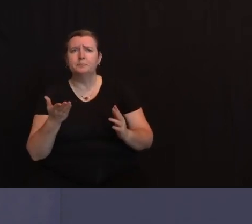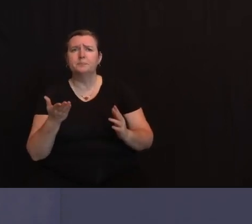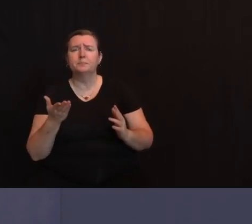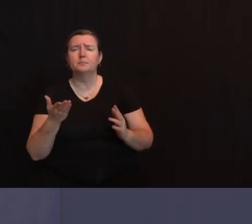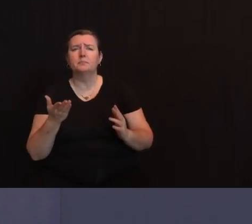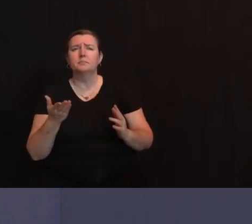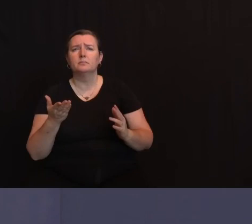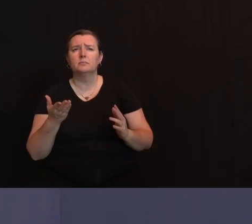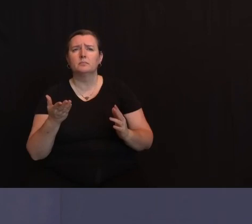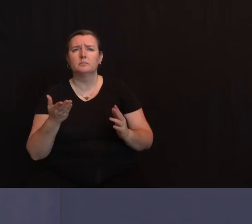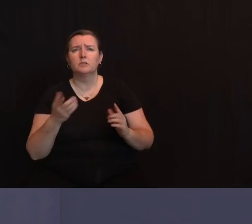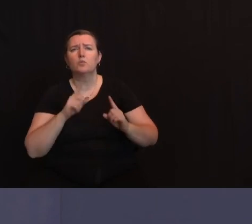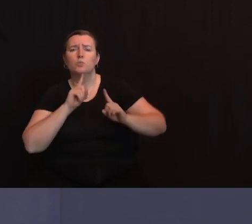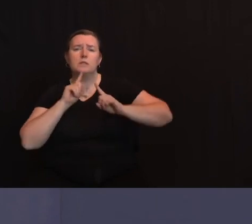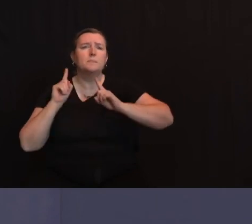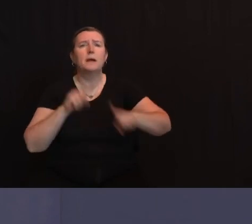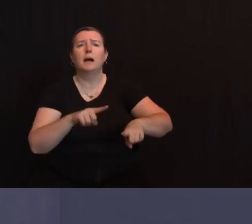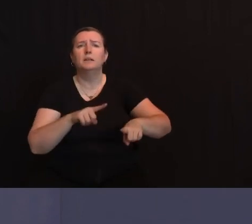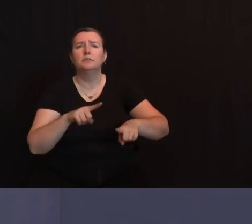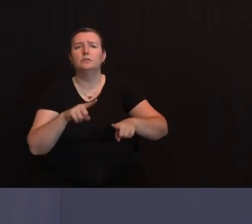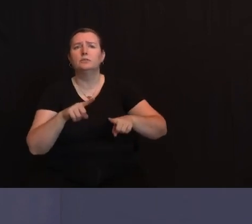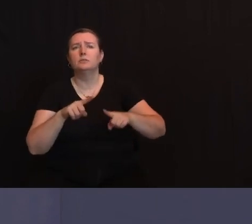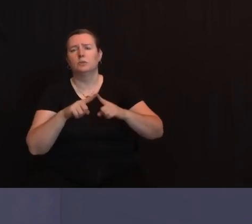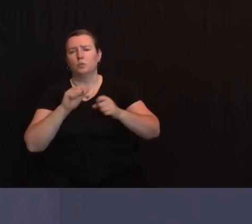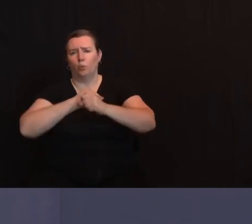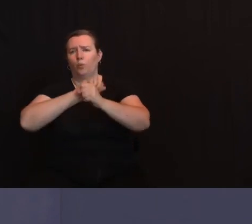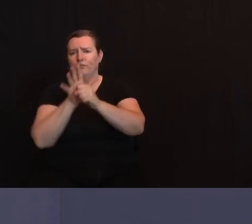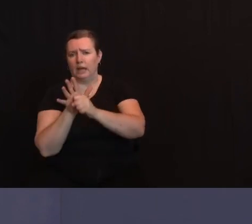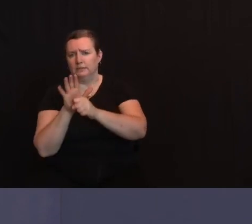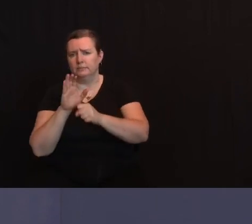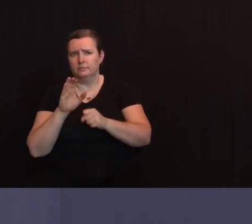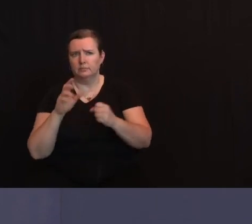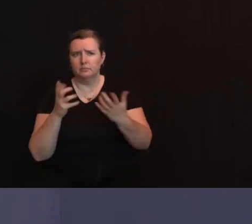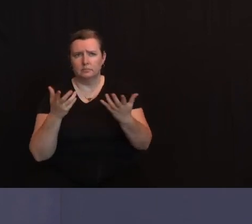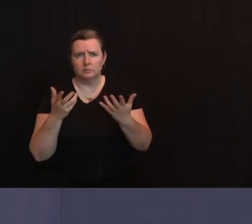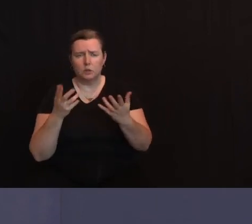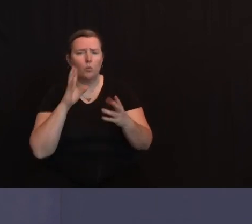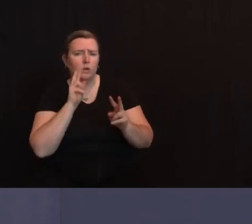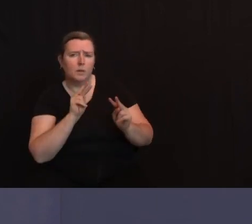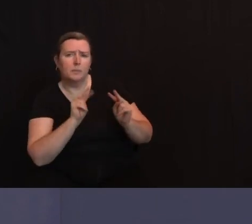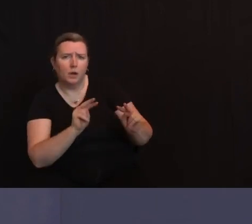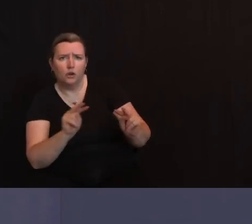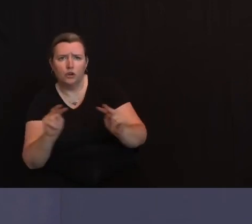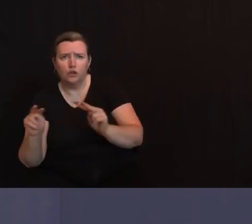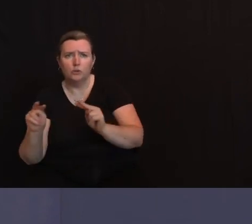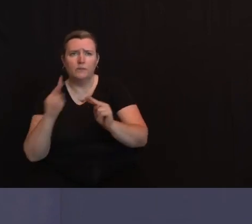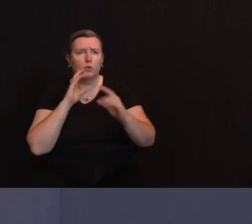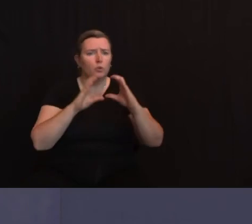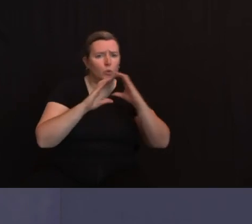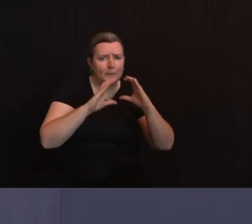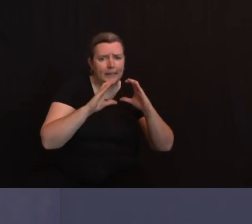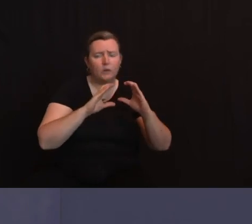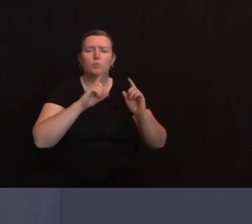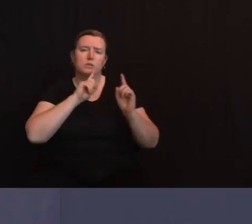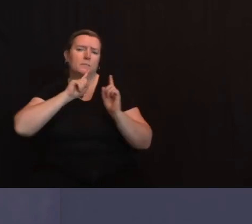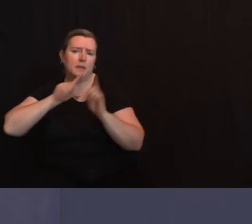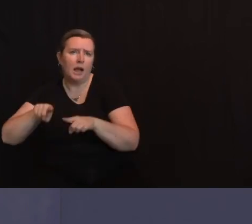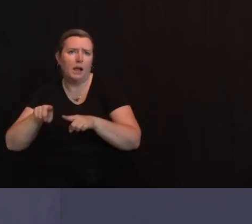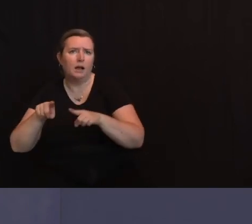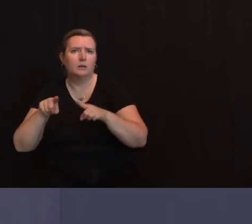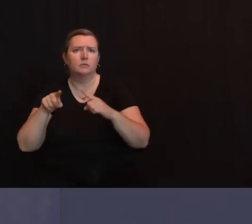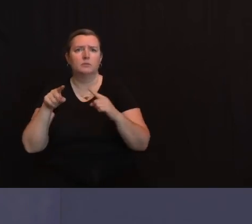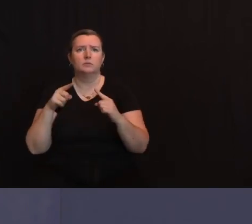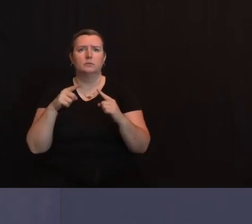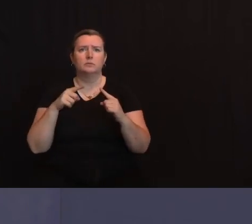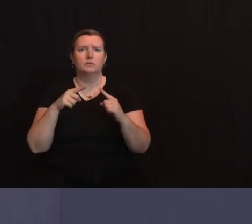facilities. The long-term care EOC will monitor, communicate, and respond to changes in the long-term care settings